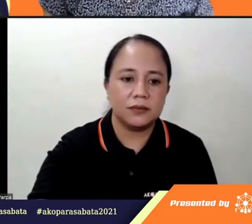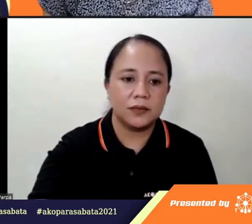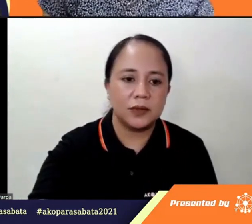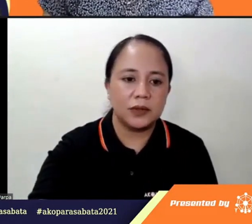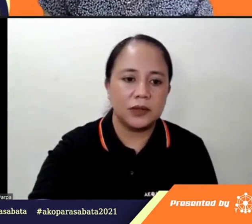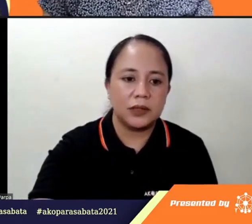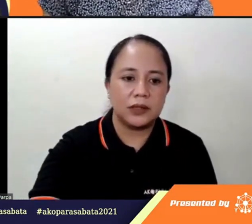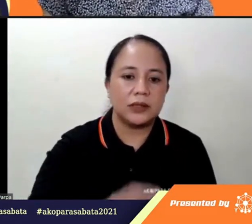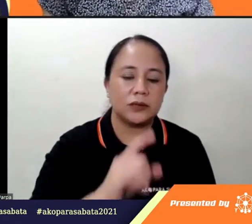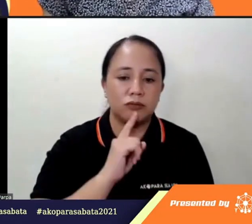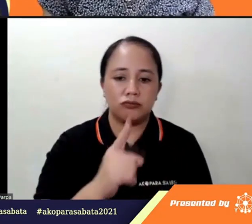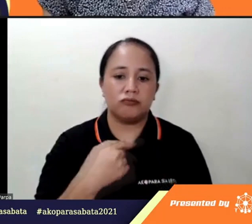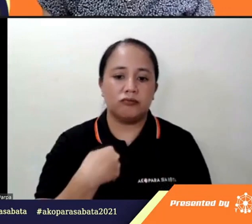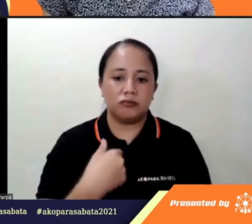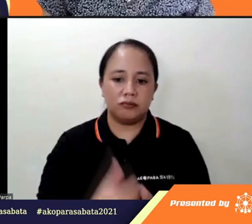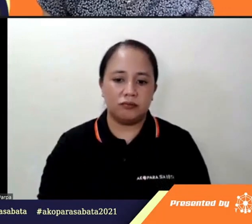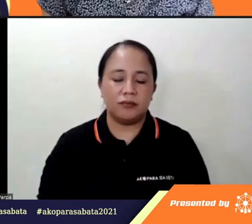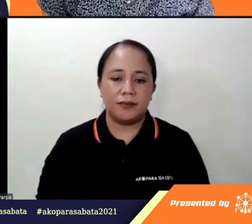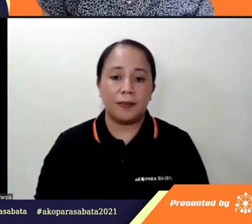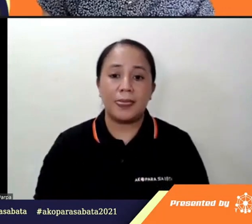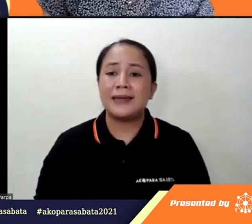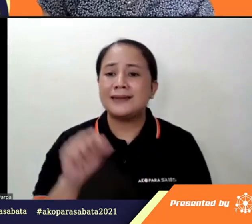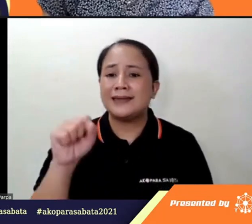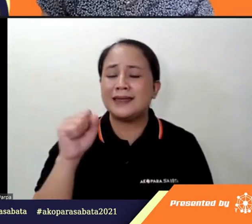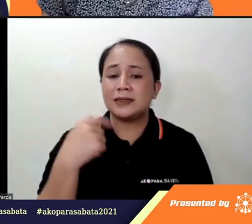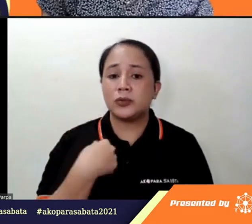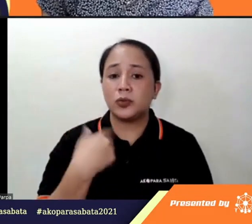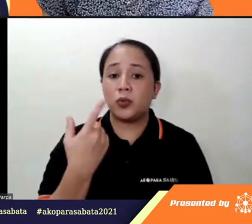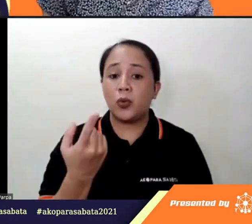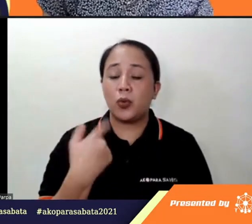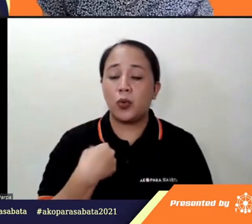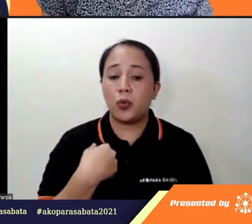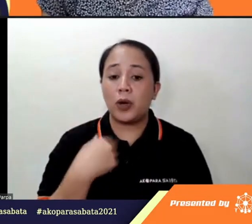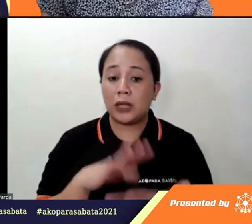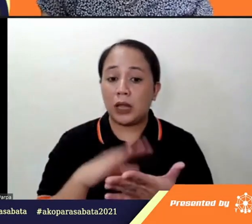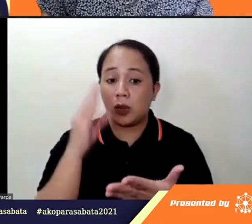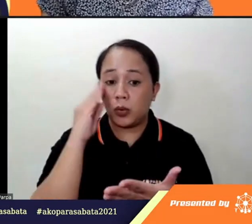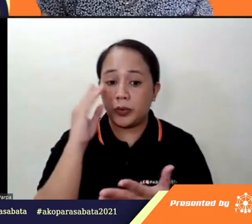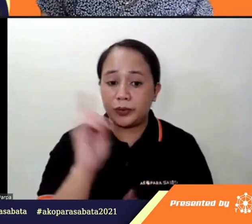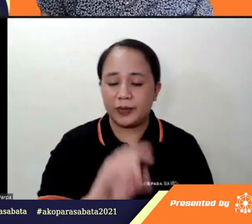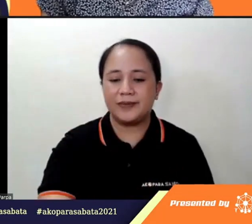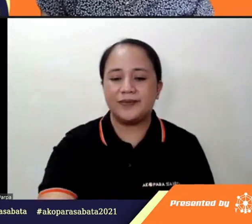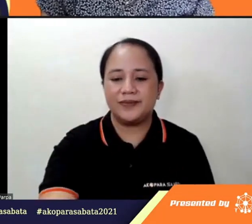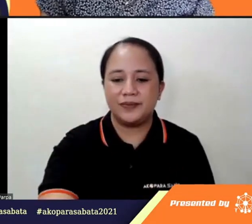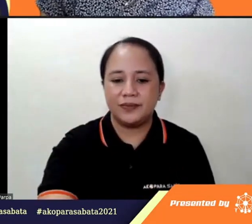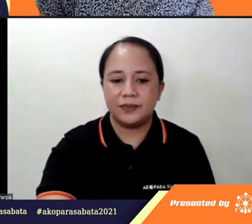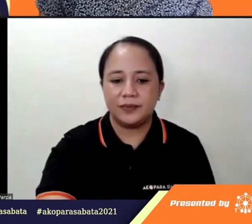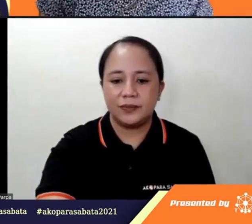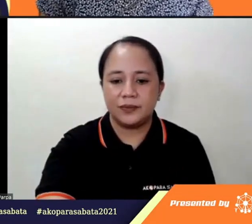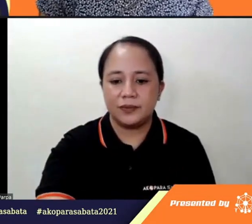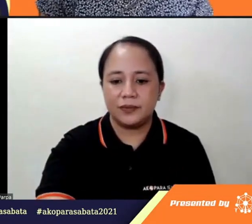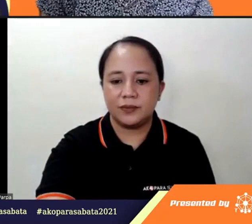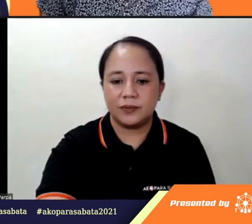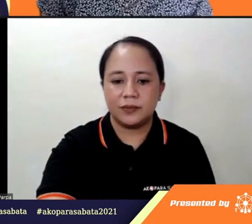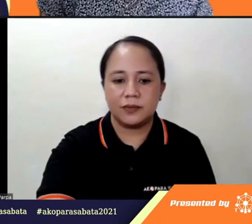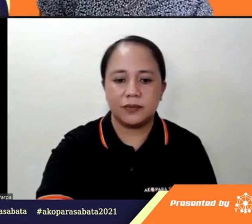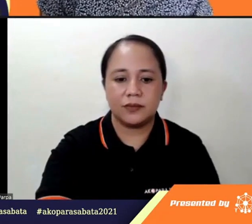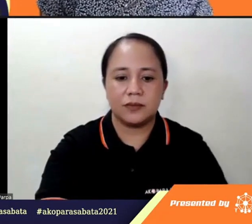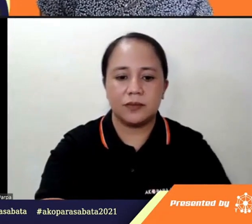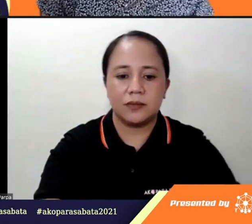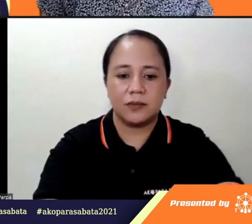So, Yeah. Yung what we have to learn is that, and this is usually anong tinuturo